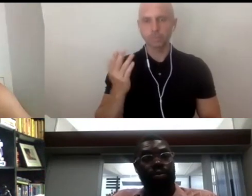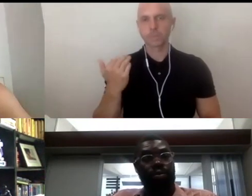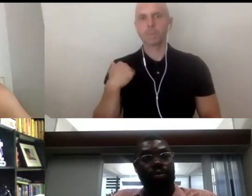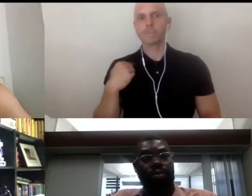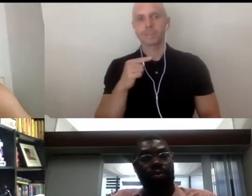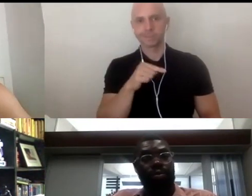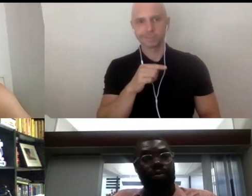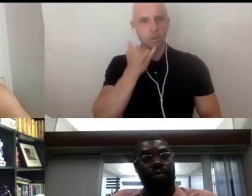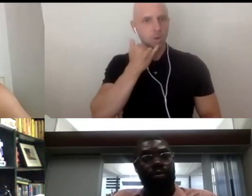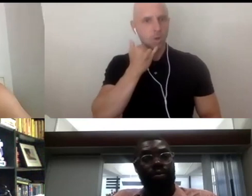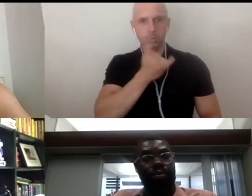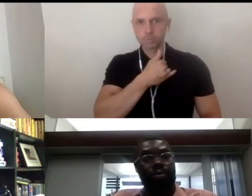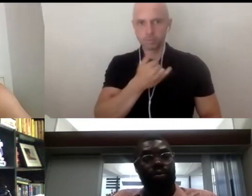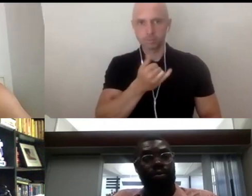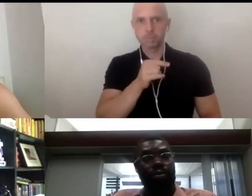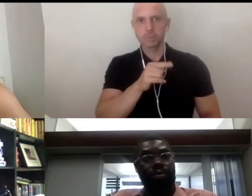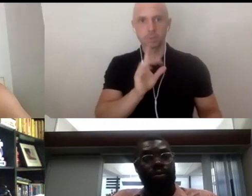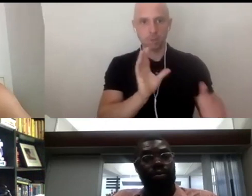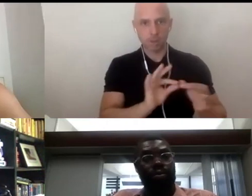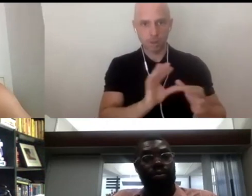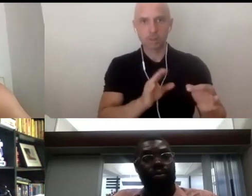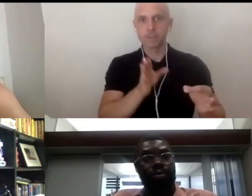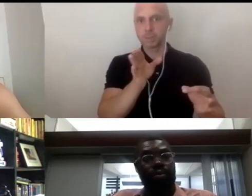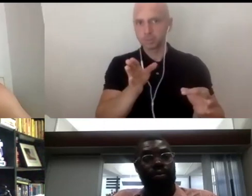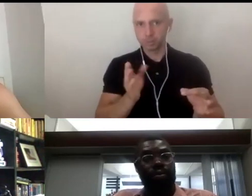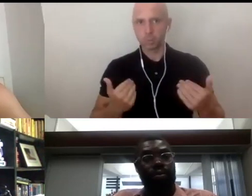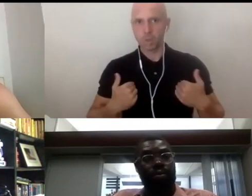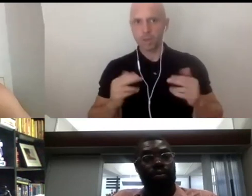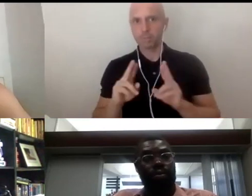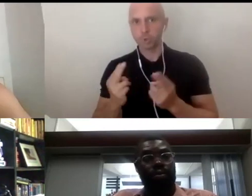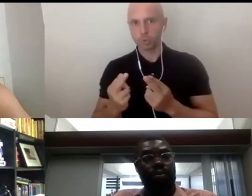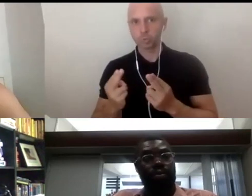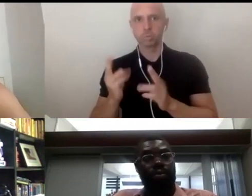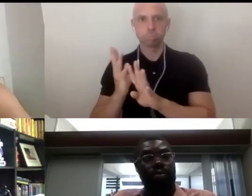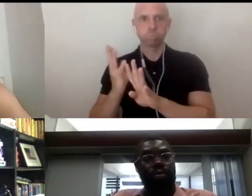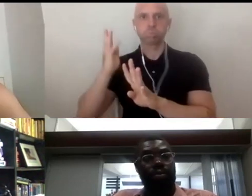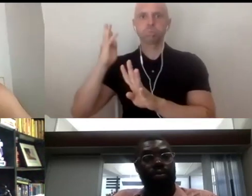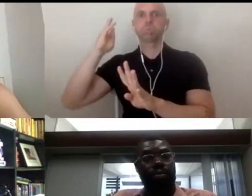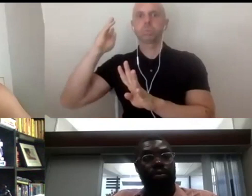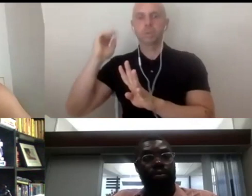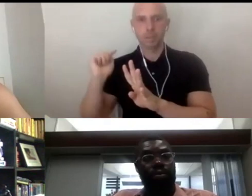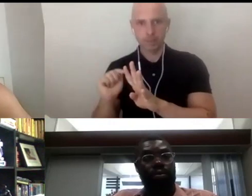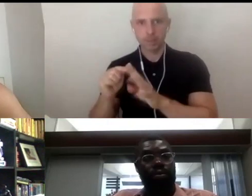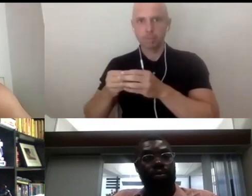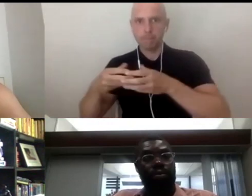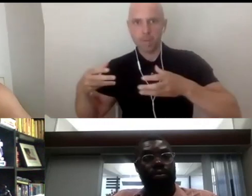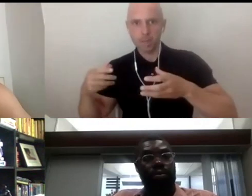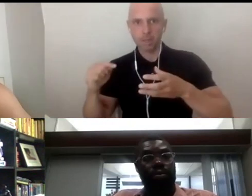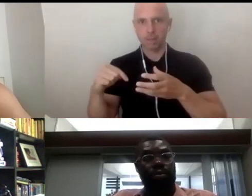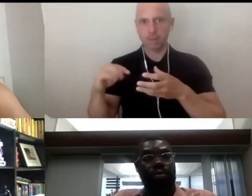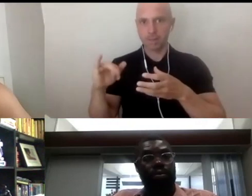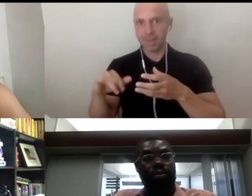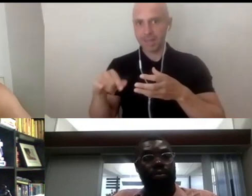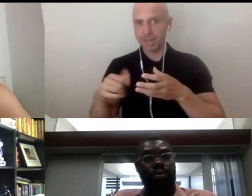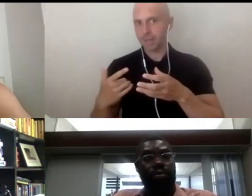like from yourself there are many behind you, whether that holds any weight in addressing that concern for your specific